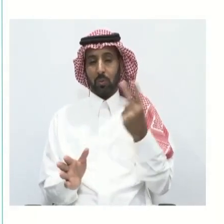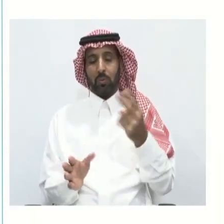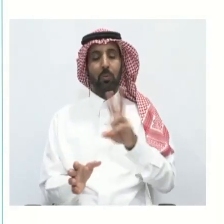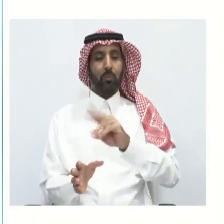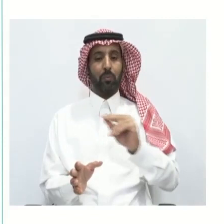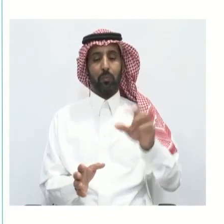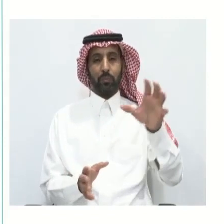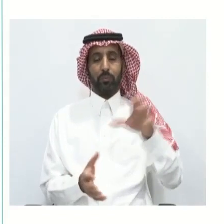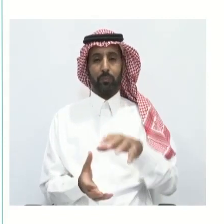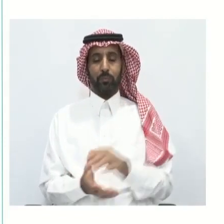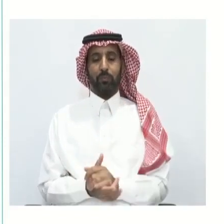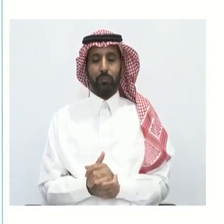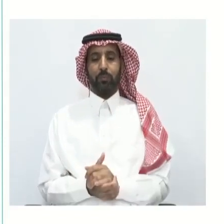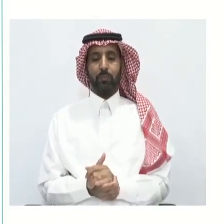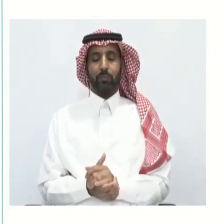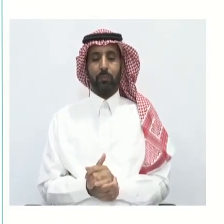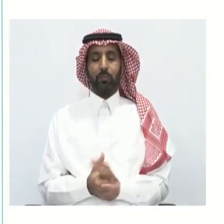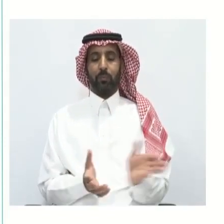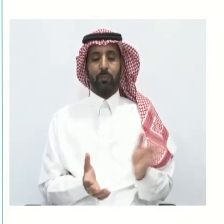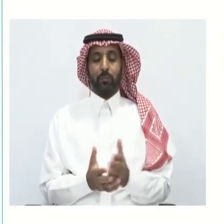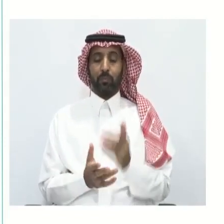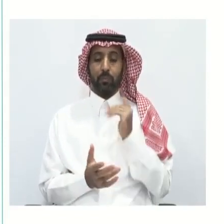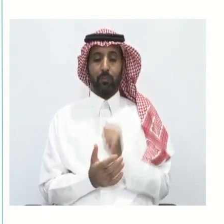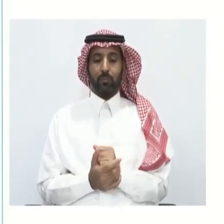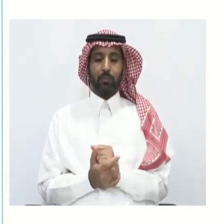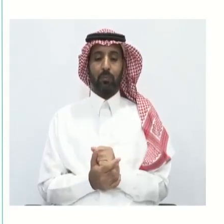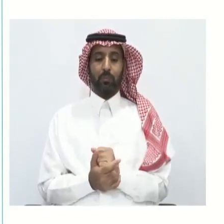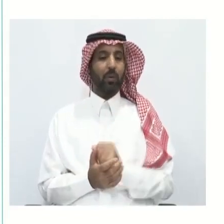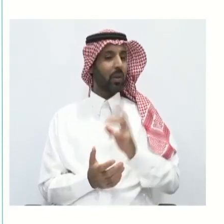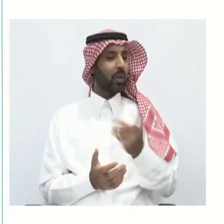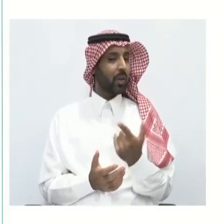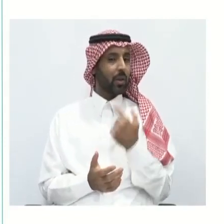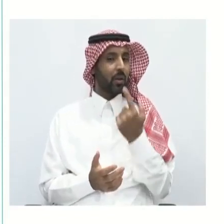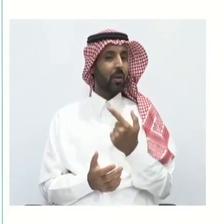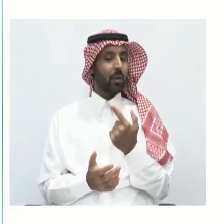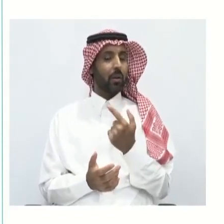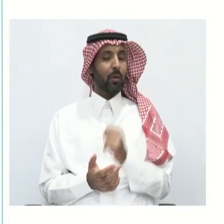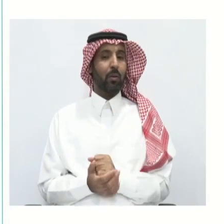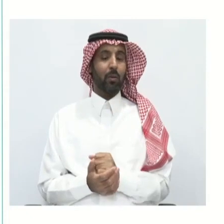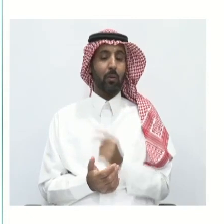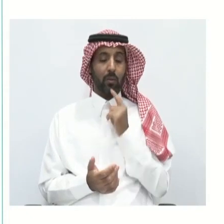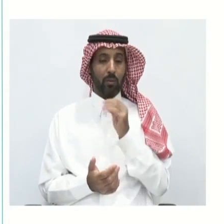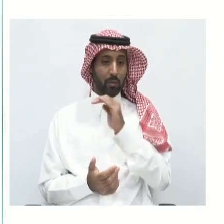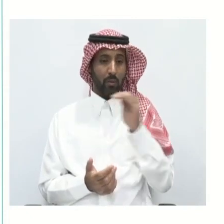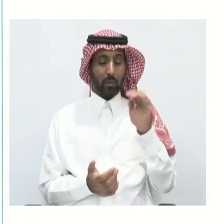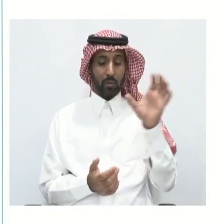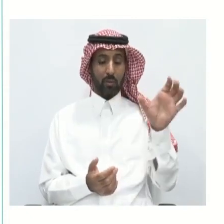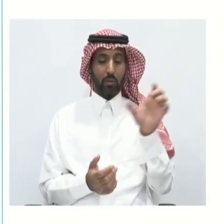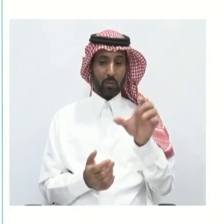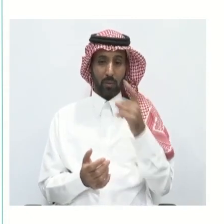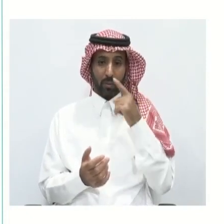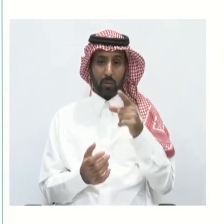How do we say the sentence on the board with the word place? How do we say that the sentences on the